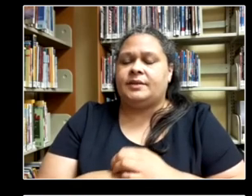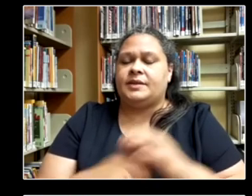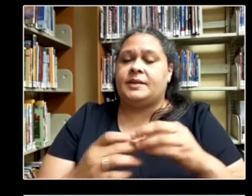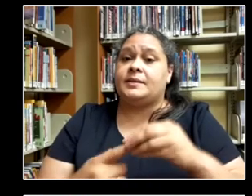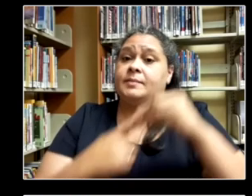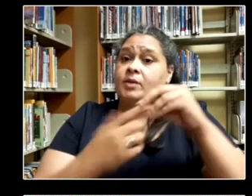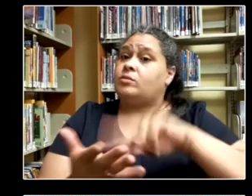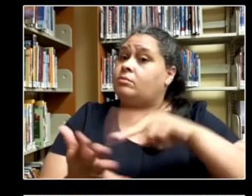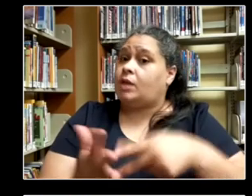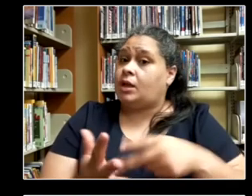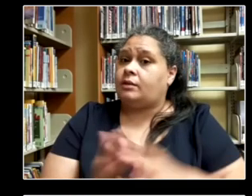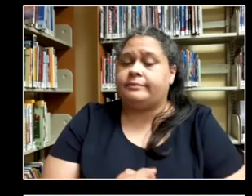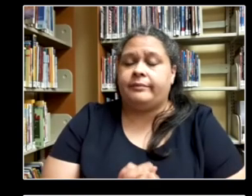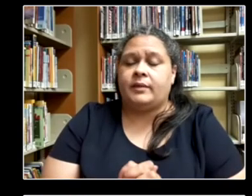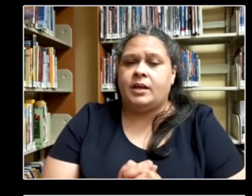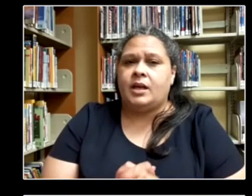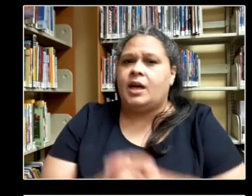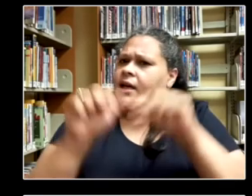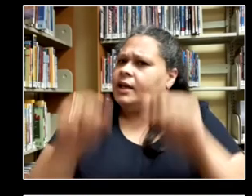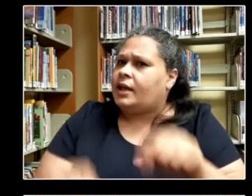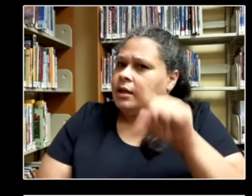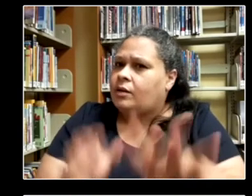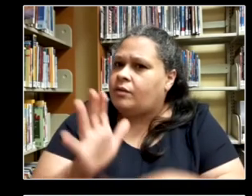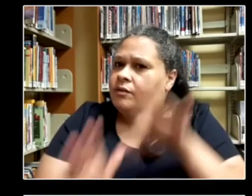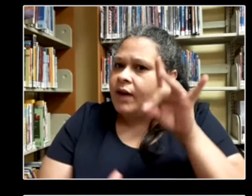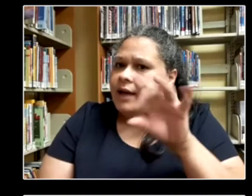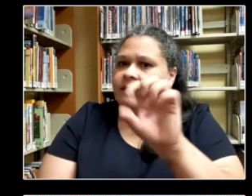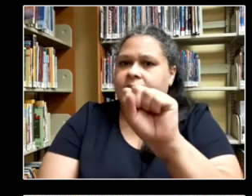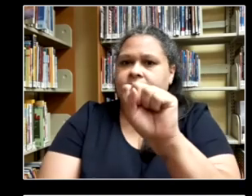Now, can you find the stamps on the scroll?